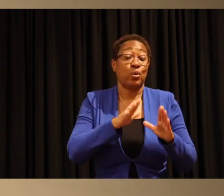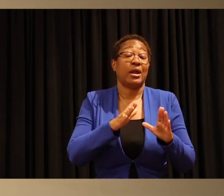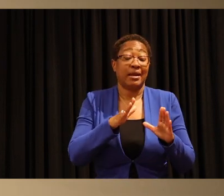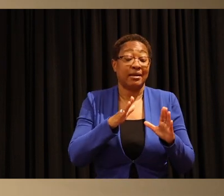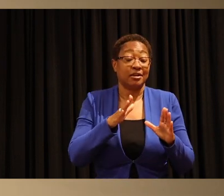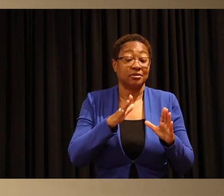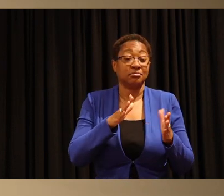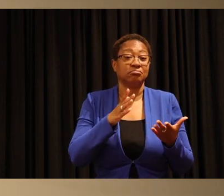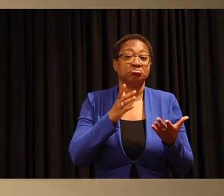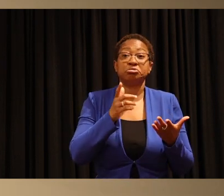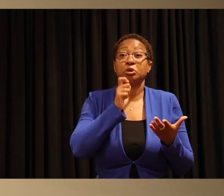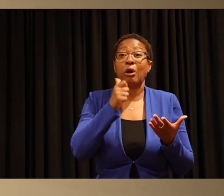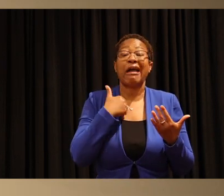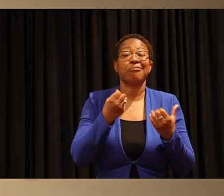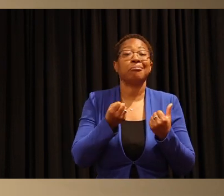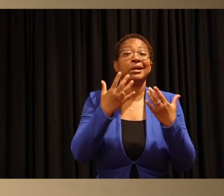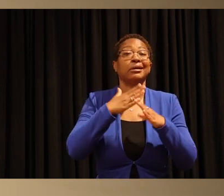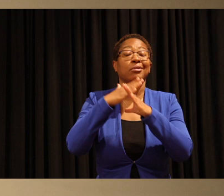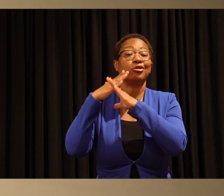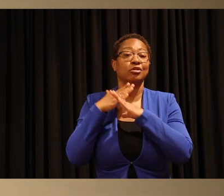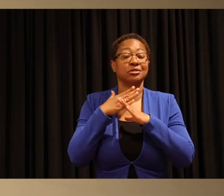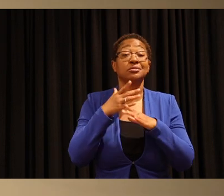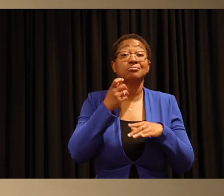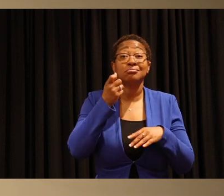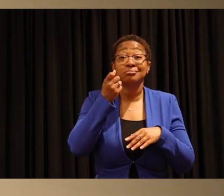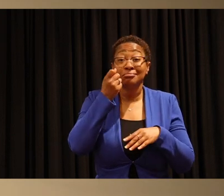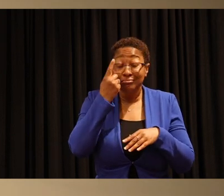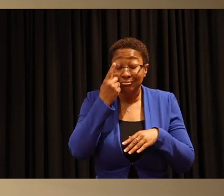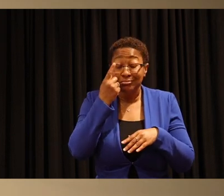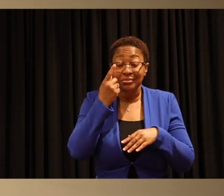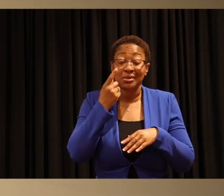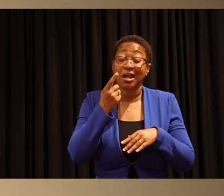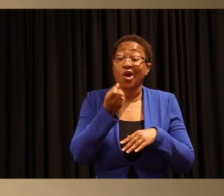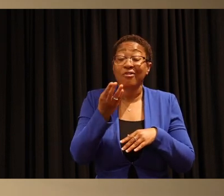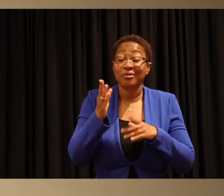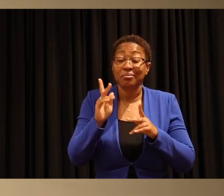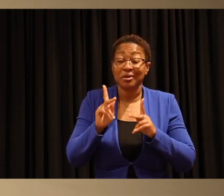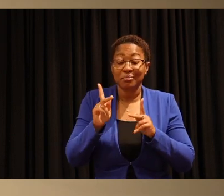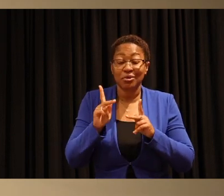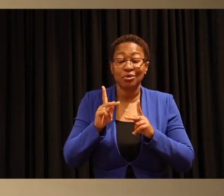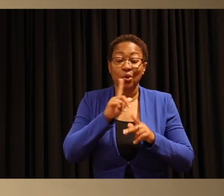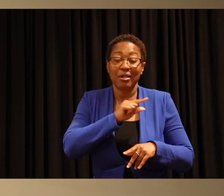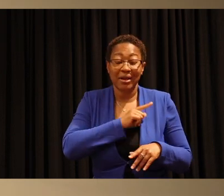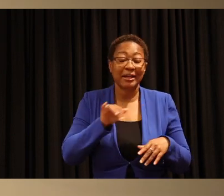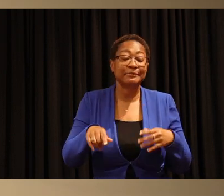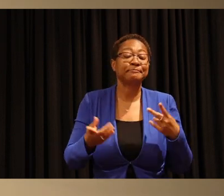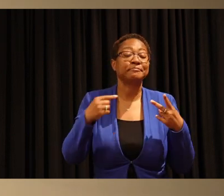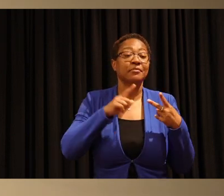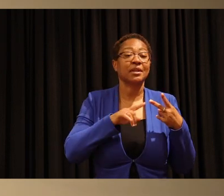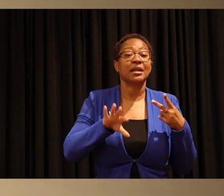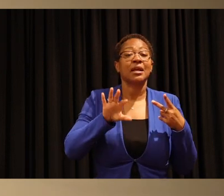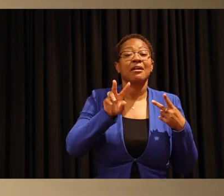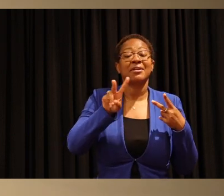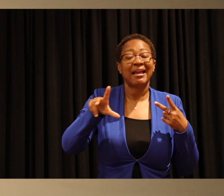fewer hurdles to jump through, but there's fewer people that are going to qualify. FHA and VA, you're going to get